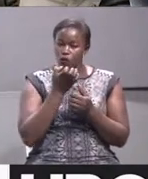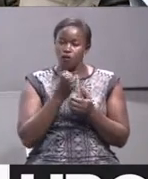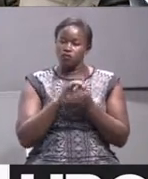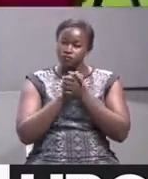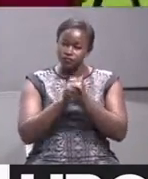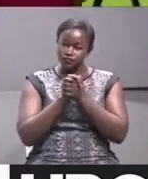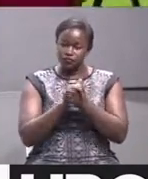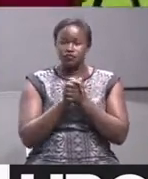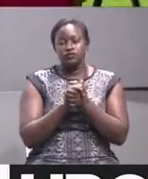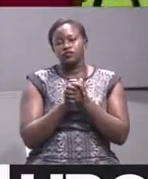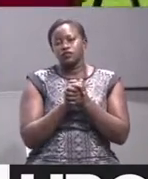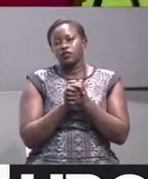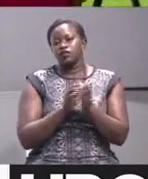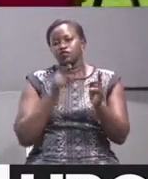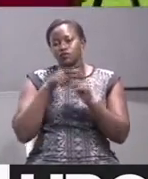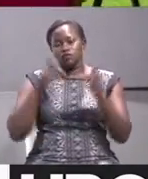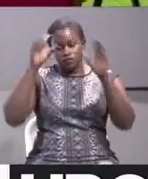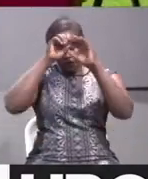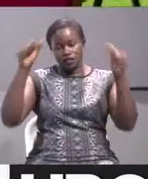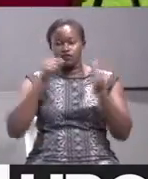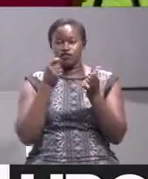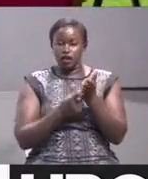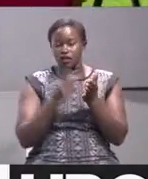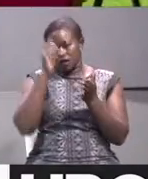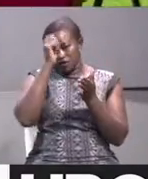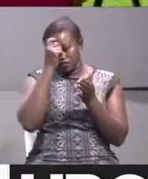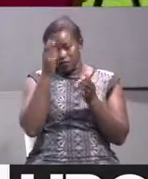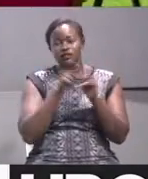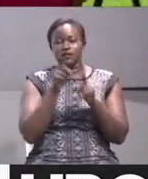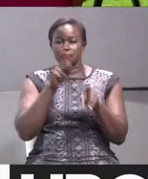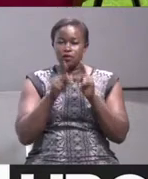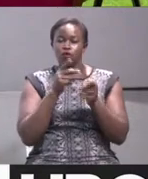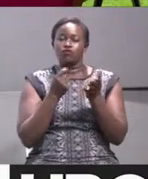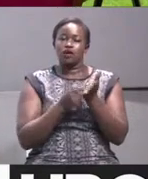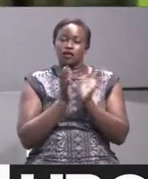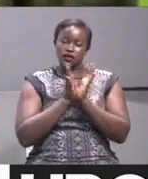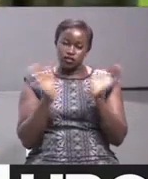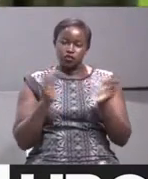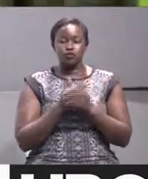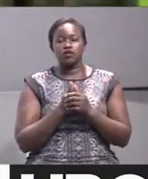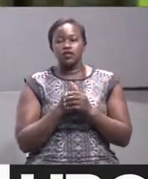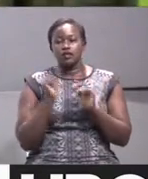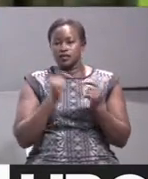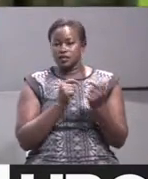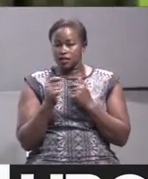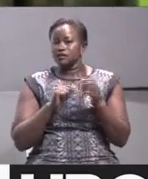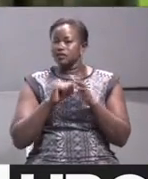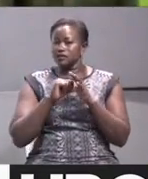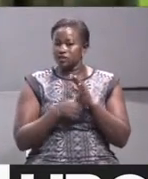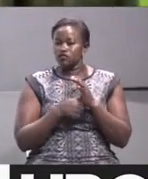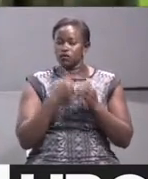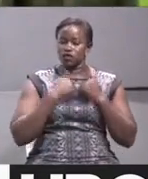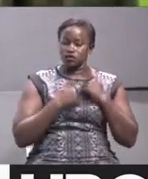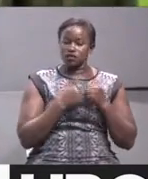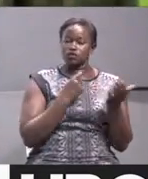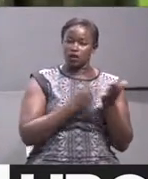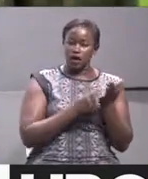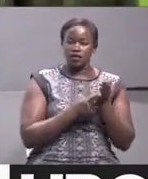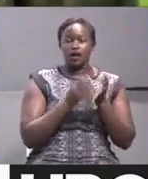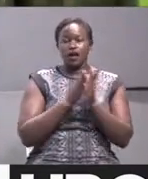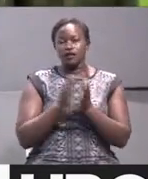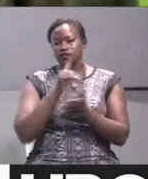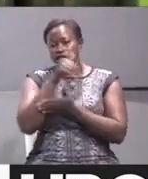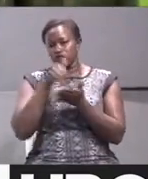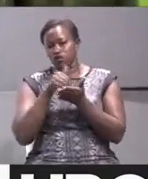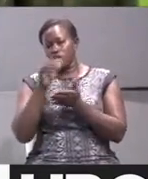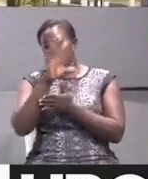to the President of Uganda, the government, and the people of Uganda in general. They also discussed matters of mutual interest between Uganda